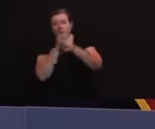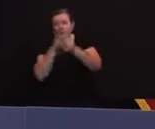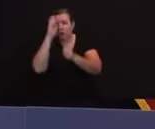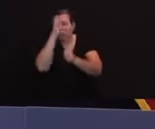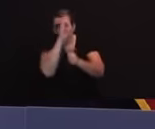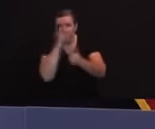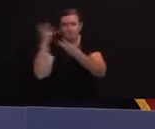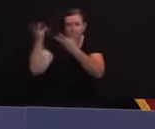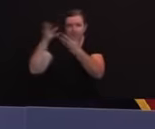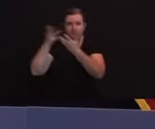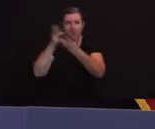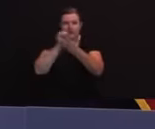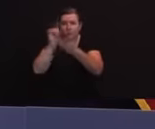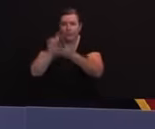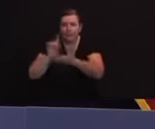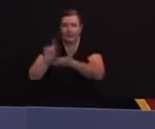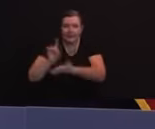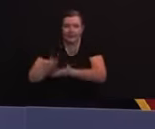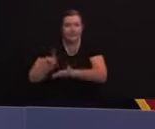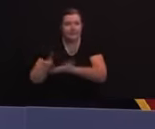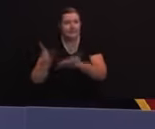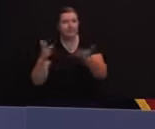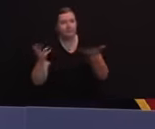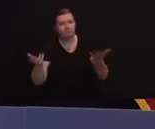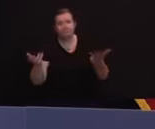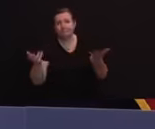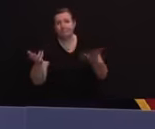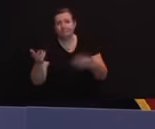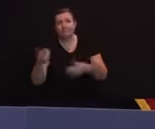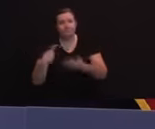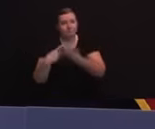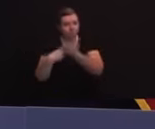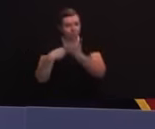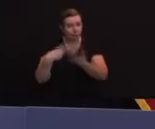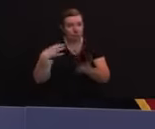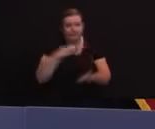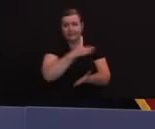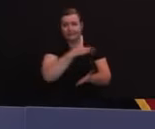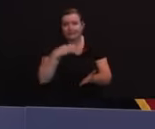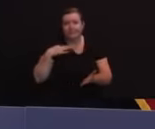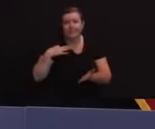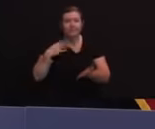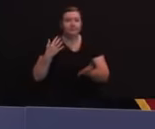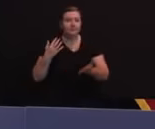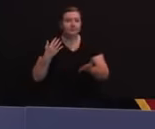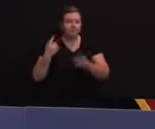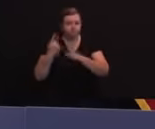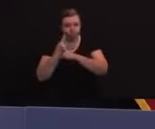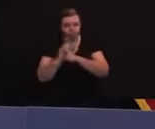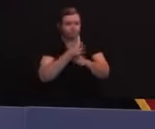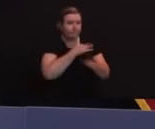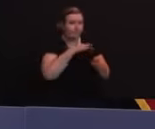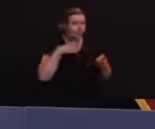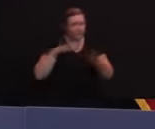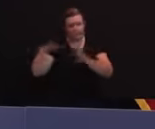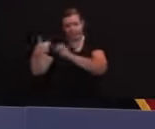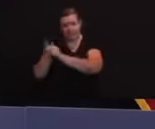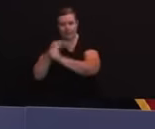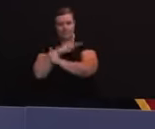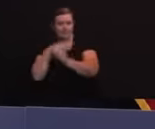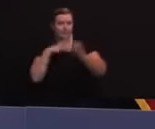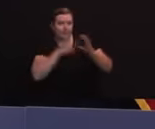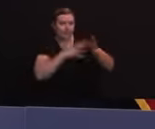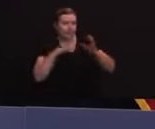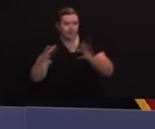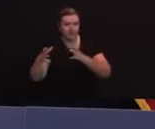weekly. And we've talked about staffing. You're in conventional staffing. Get your contingency and crisis staffing